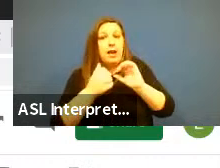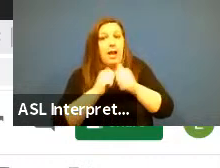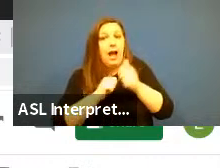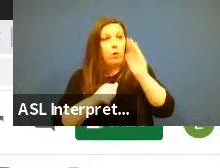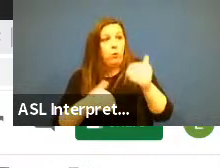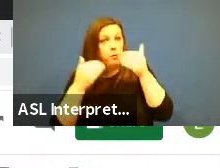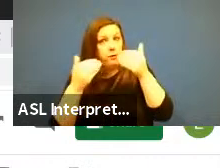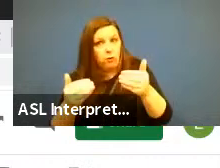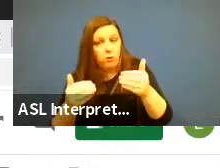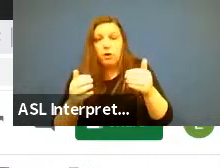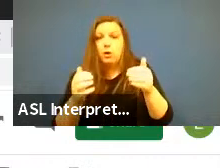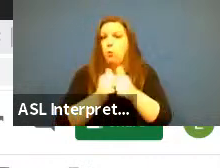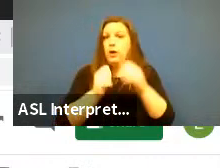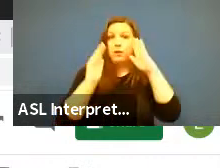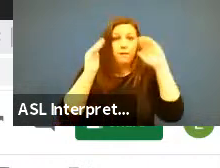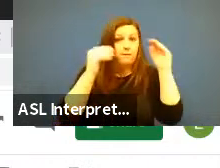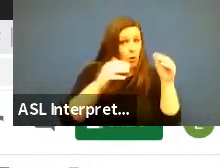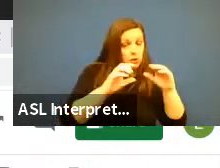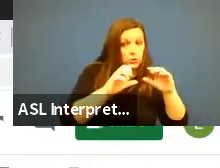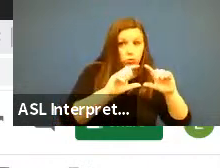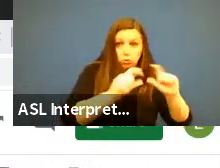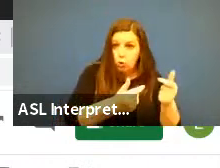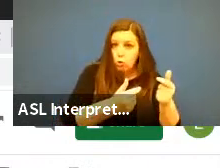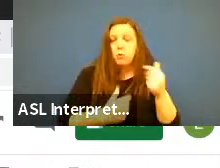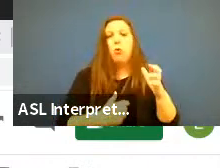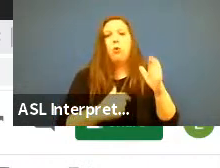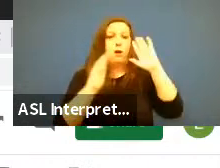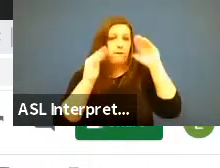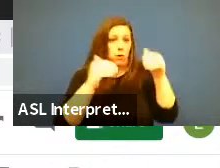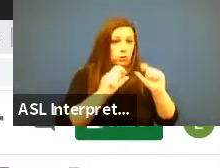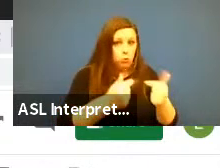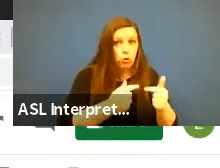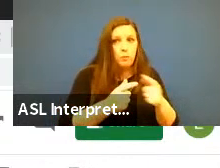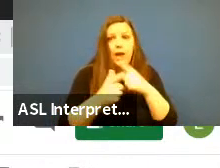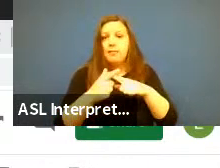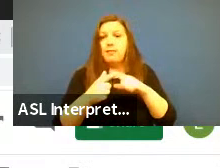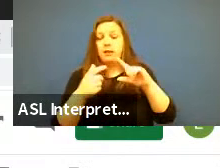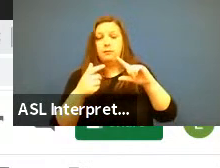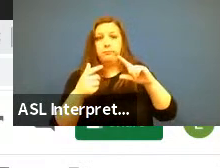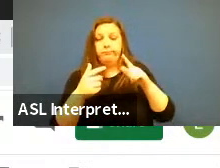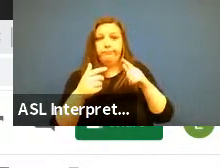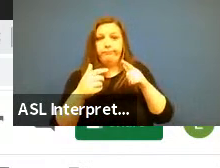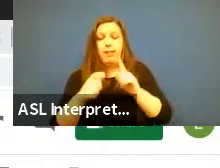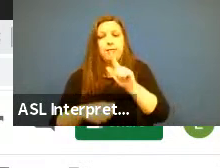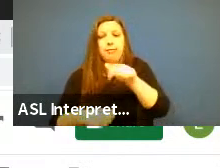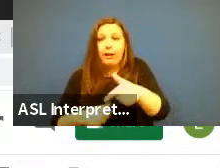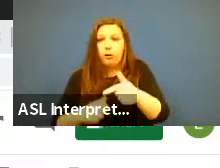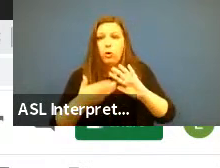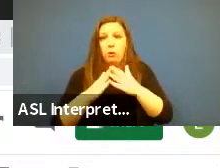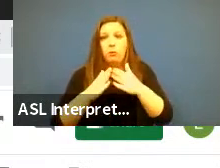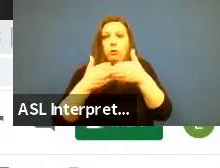focus group, or if we want to do the focus group and then the community as a whole.